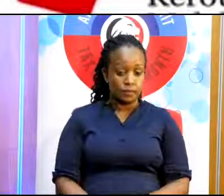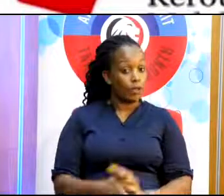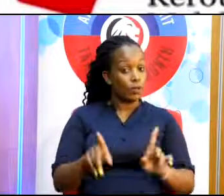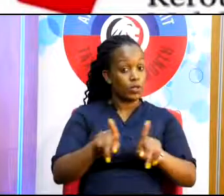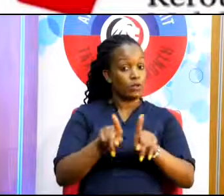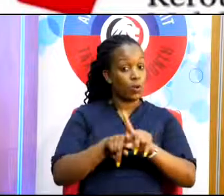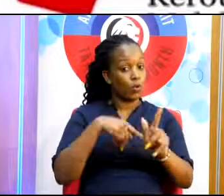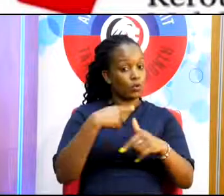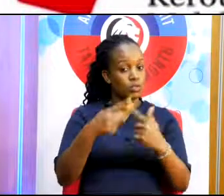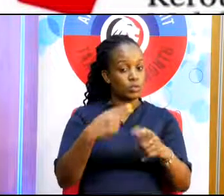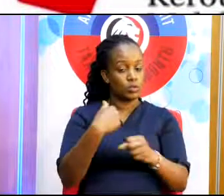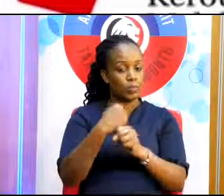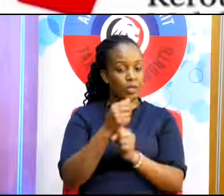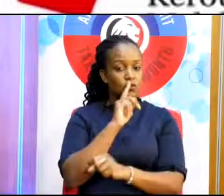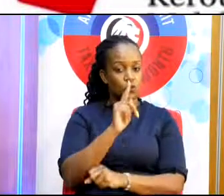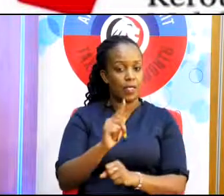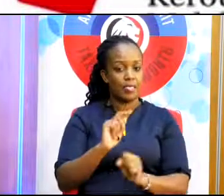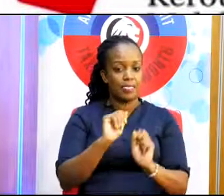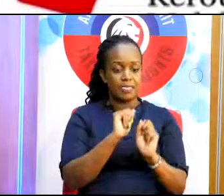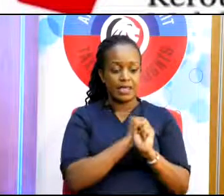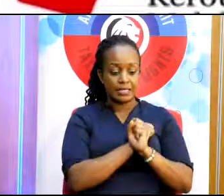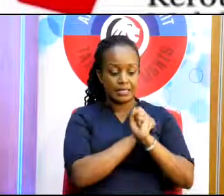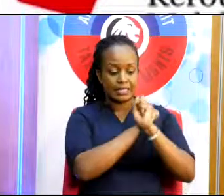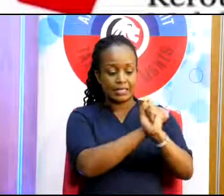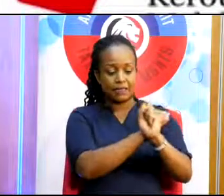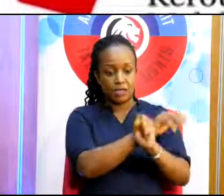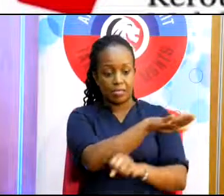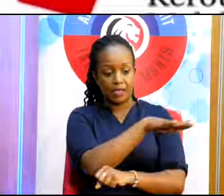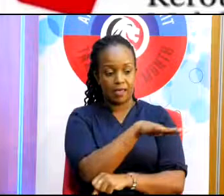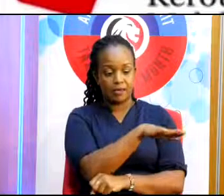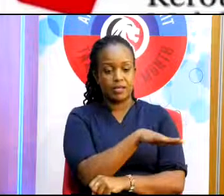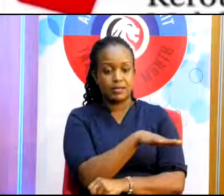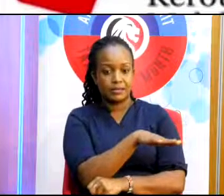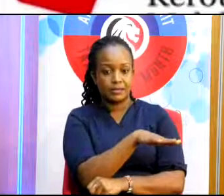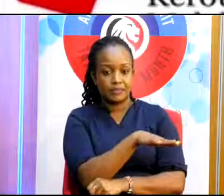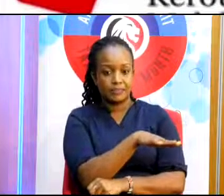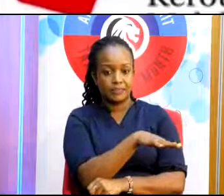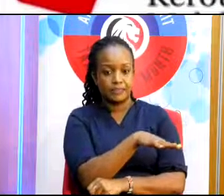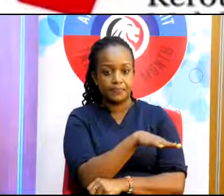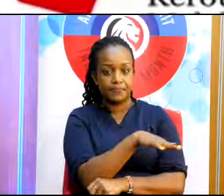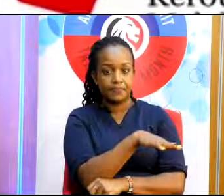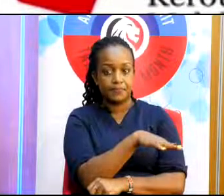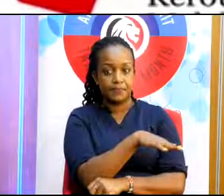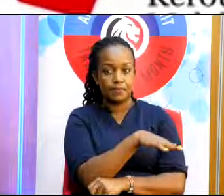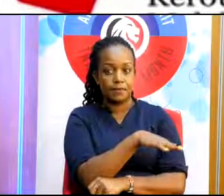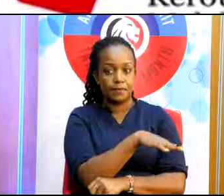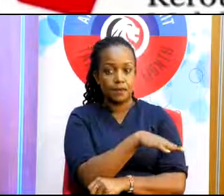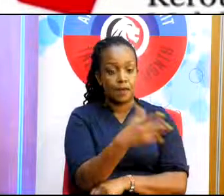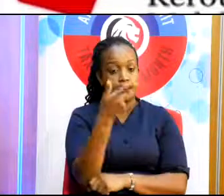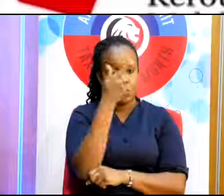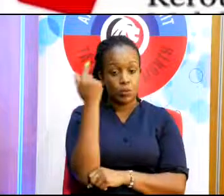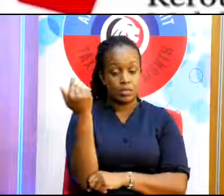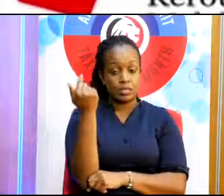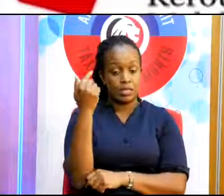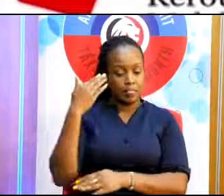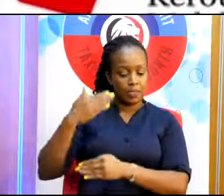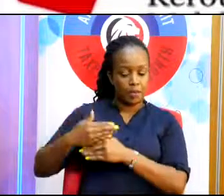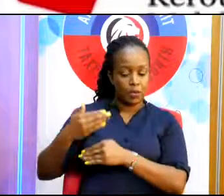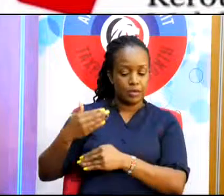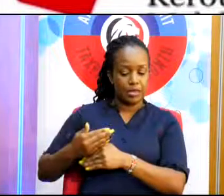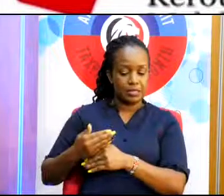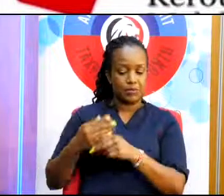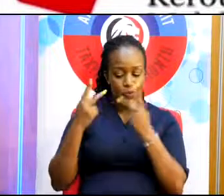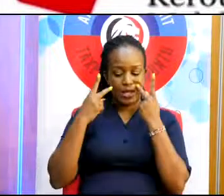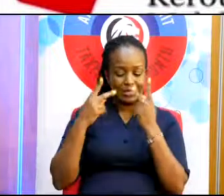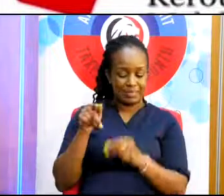We also continued to ensure that the safety in those areas, because the borders were